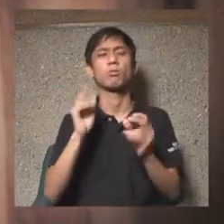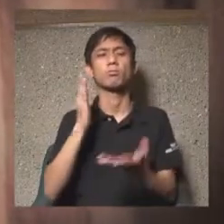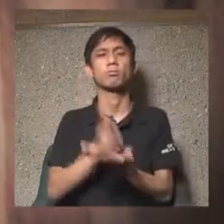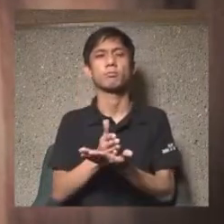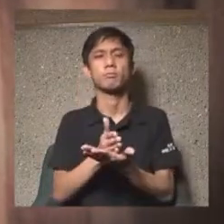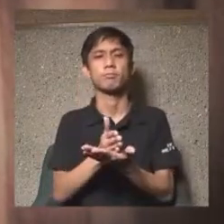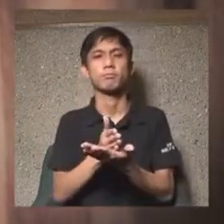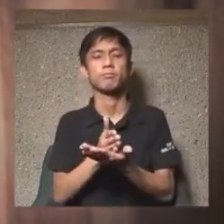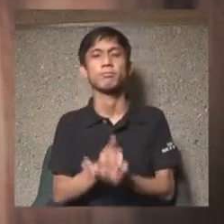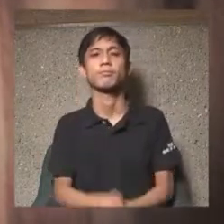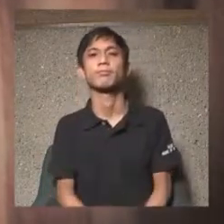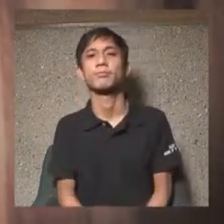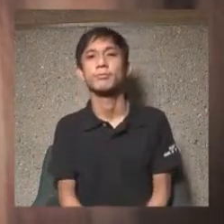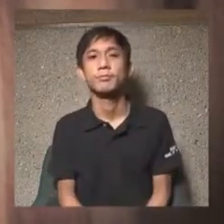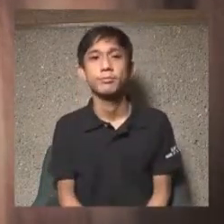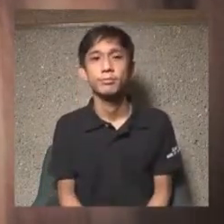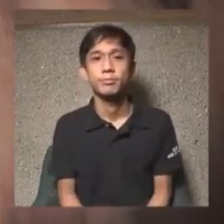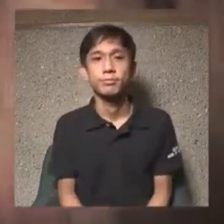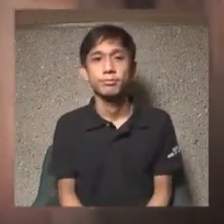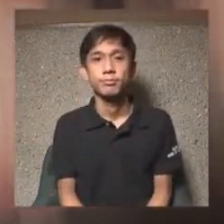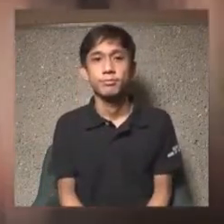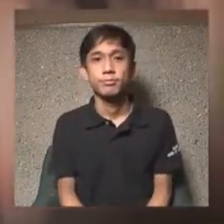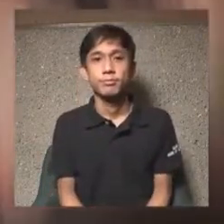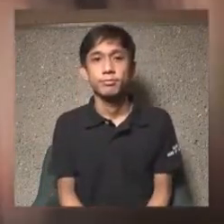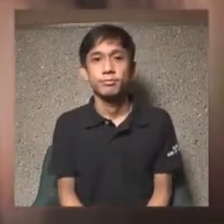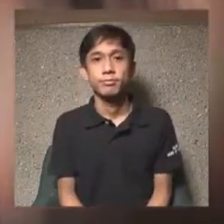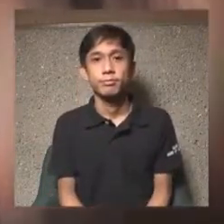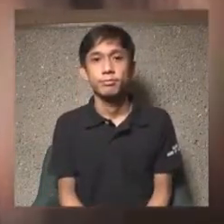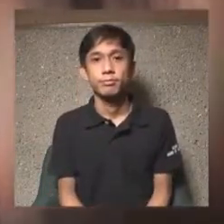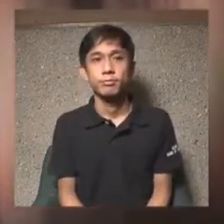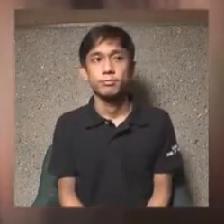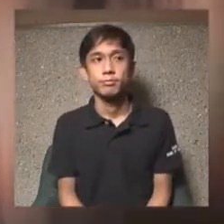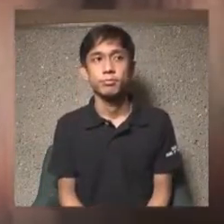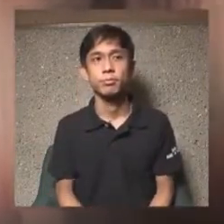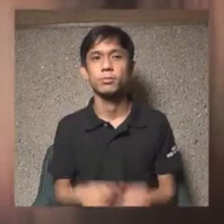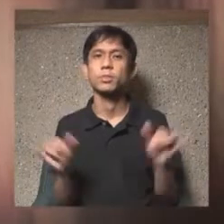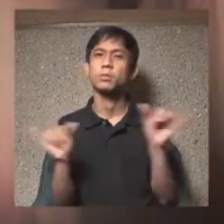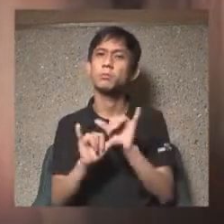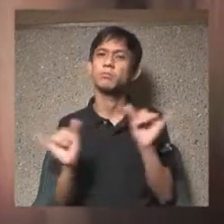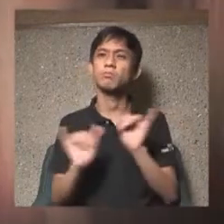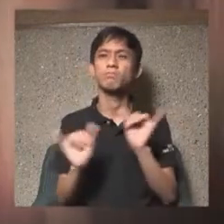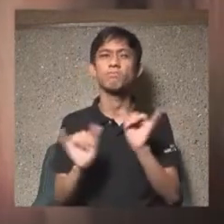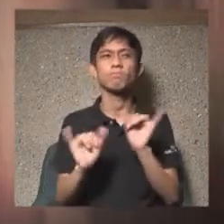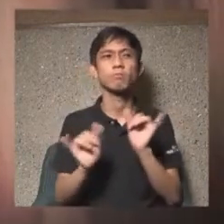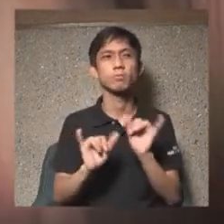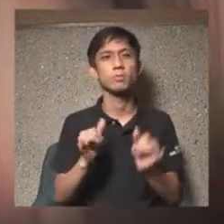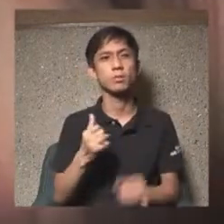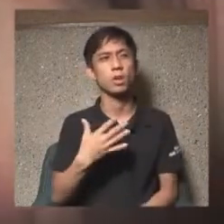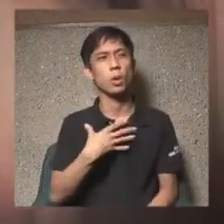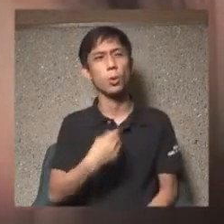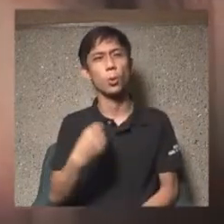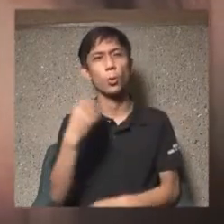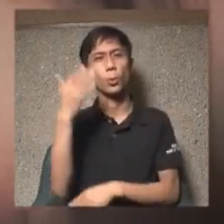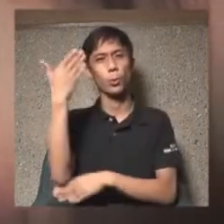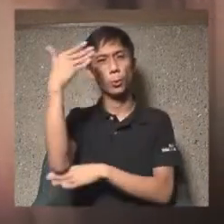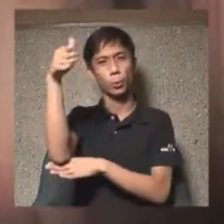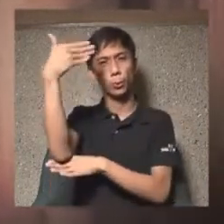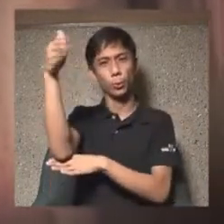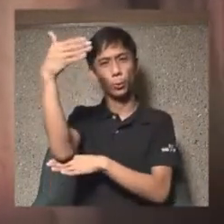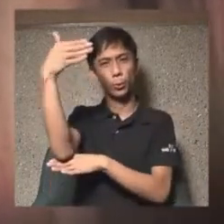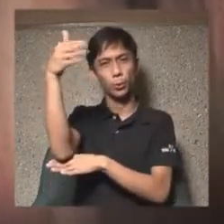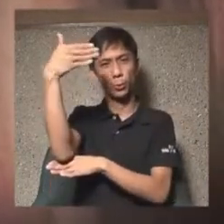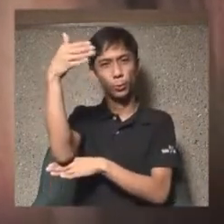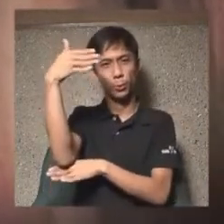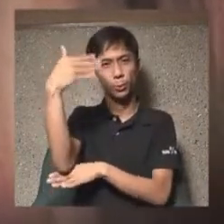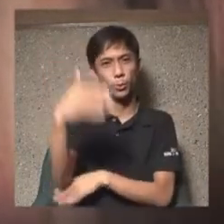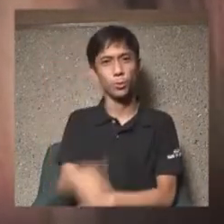It's like waving the white flag in surrender. I want to stop the battle. Let's stop the war. Let's sign the peace agreement.